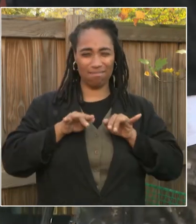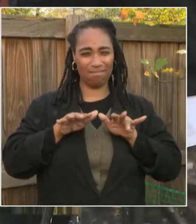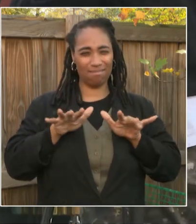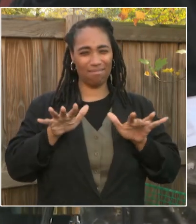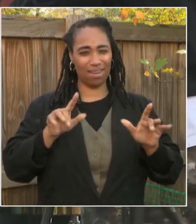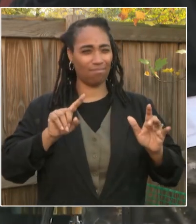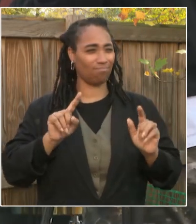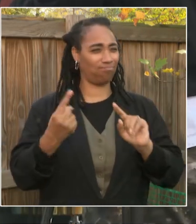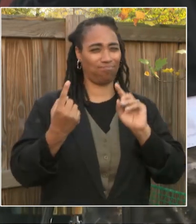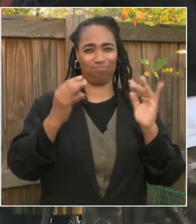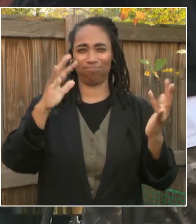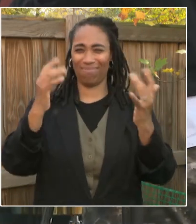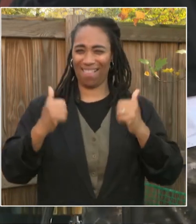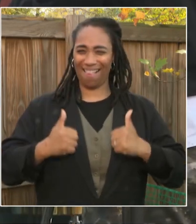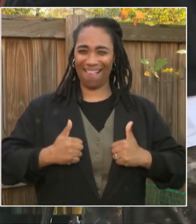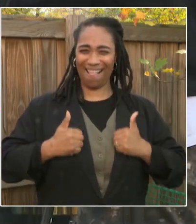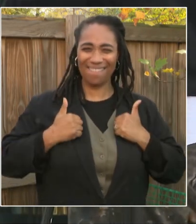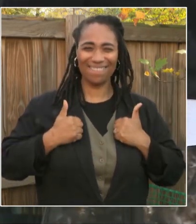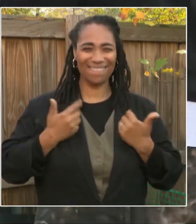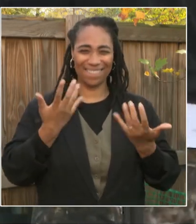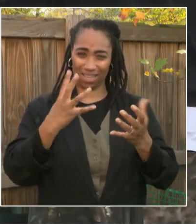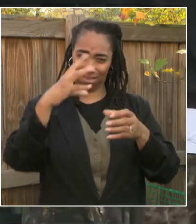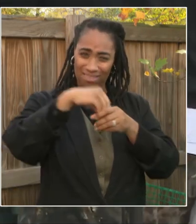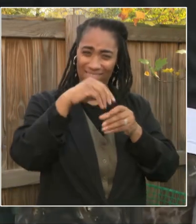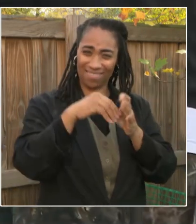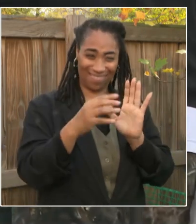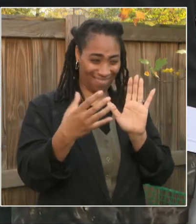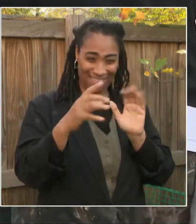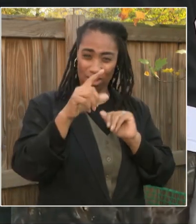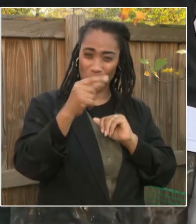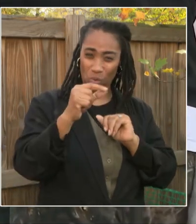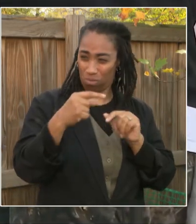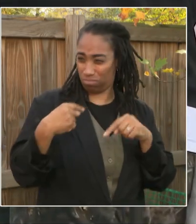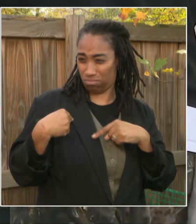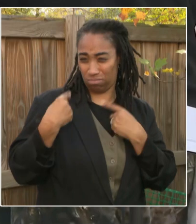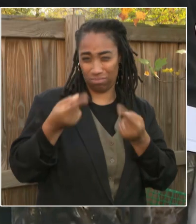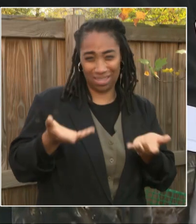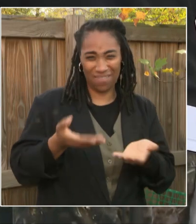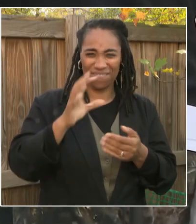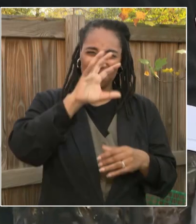been partying in go-go for more than 50 years, make some noise.